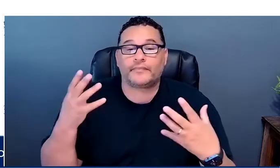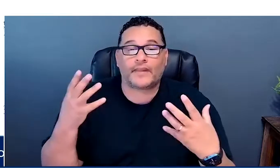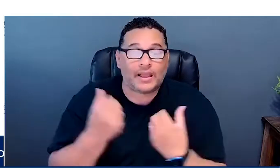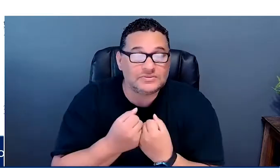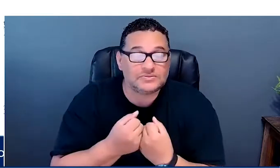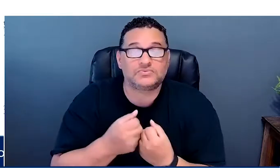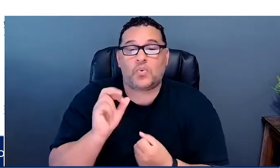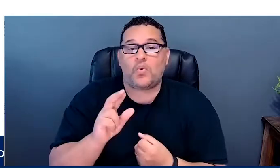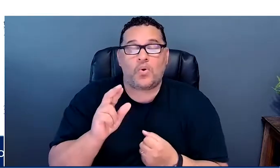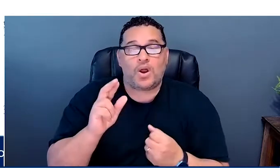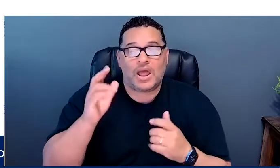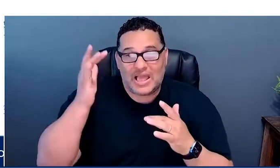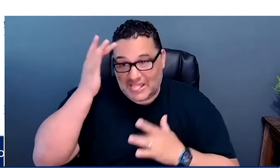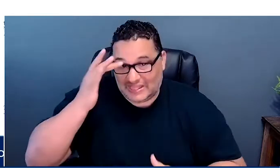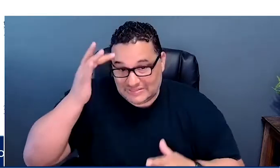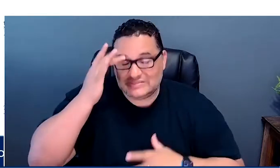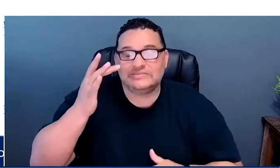a barrier to employment.